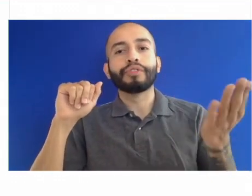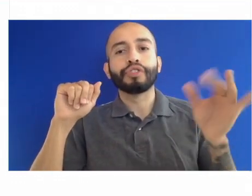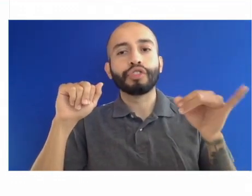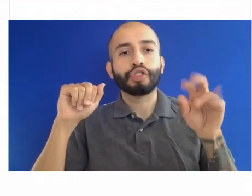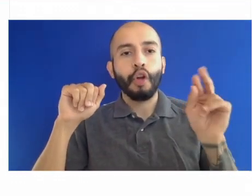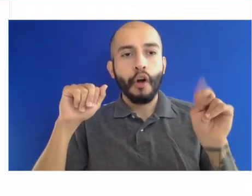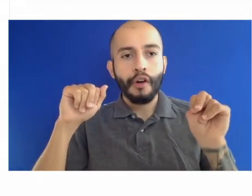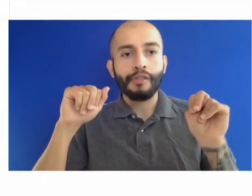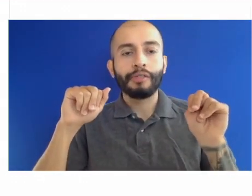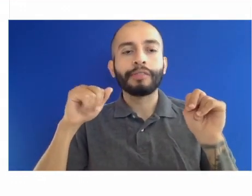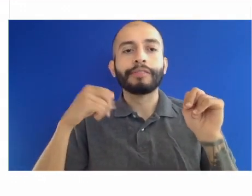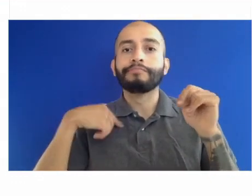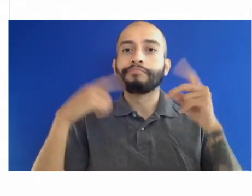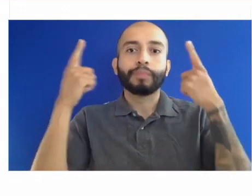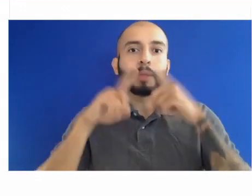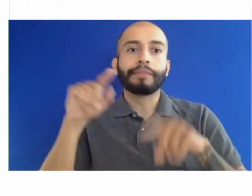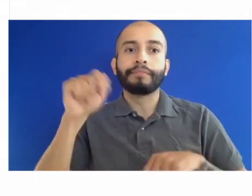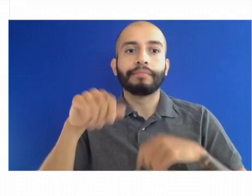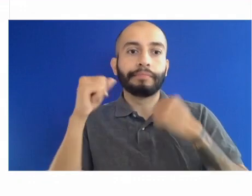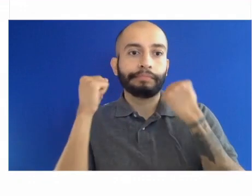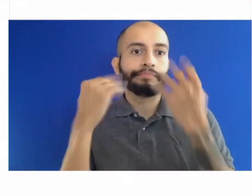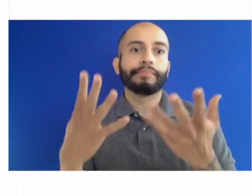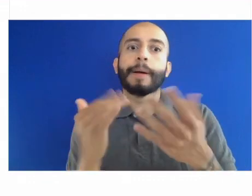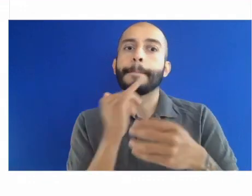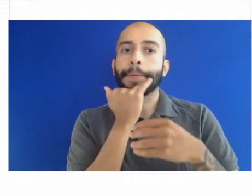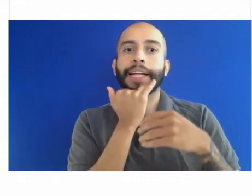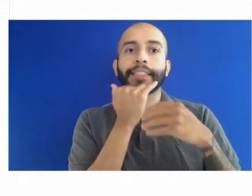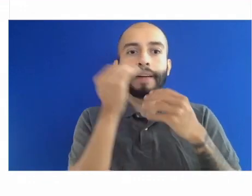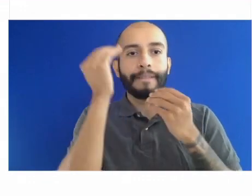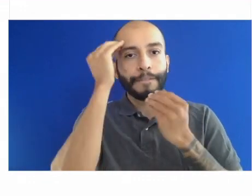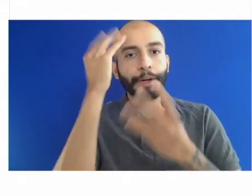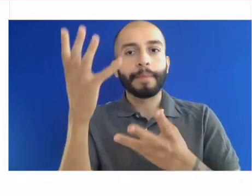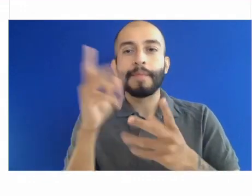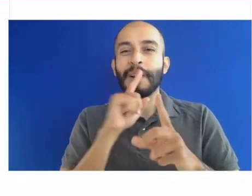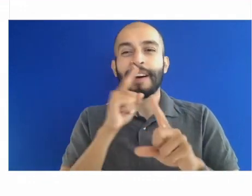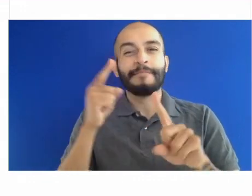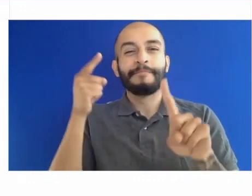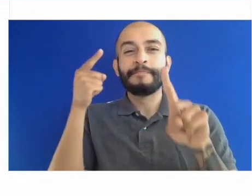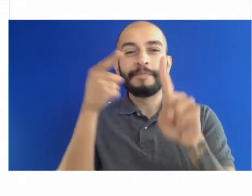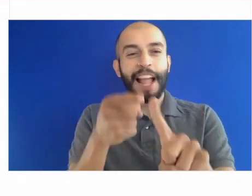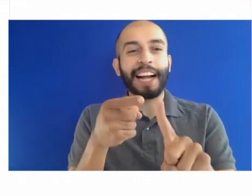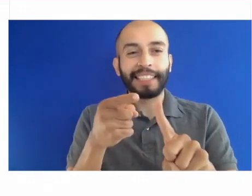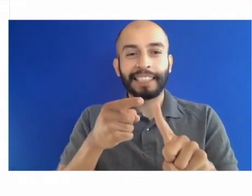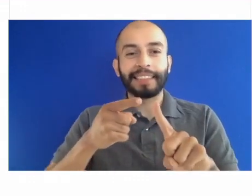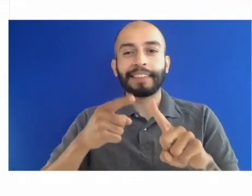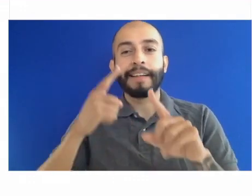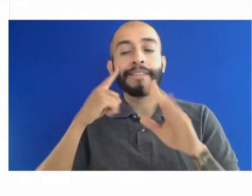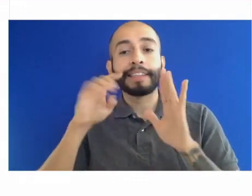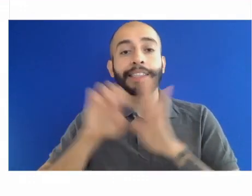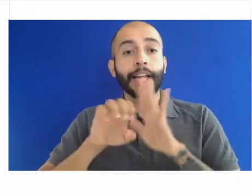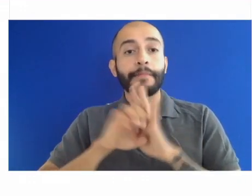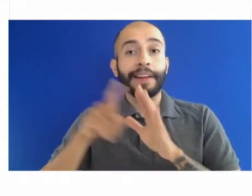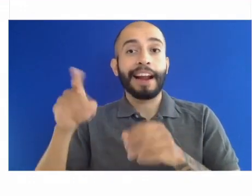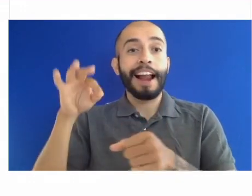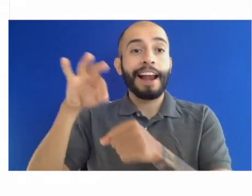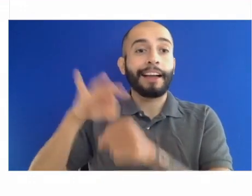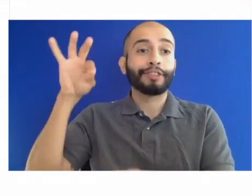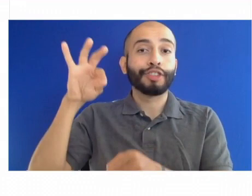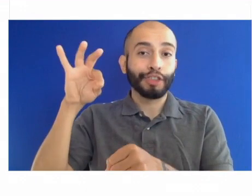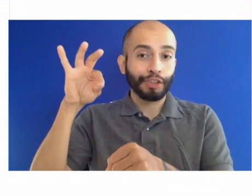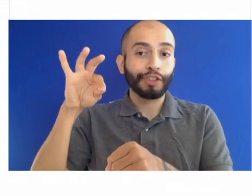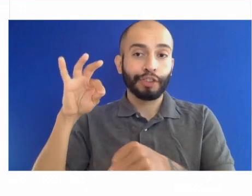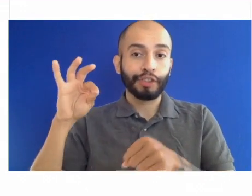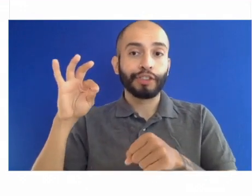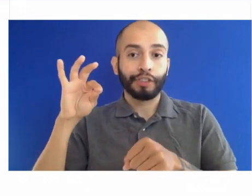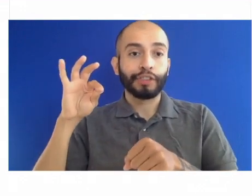least tropes. For example, around elections, that there's going to be accusations of election fraud. It's just a feature of it. We know